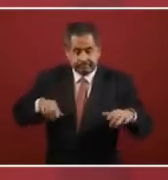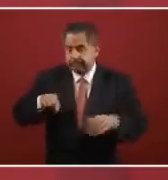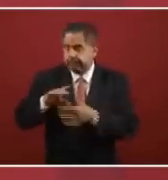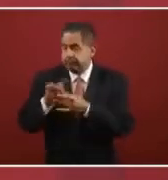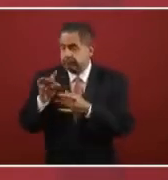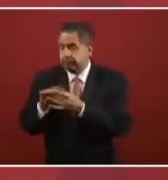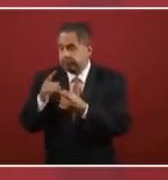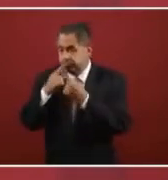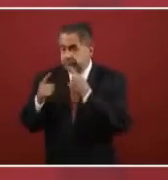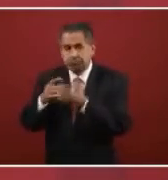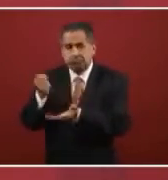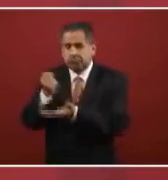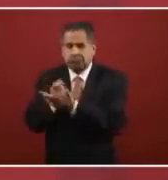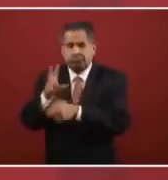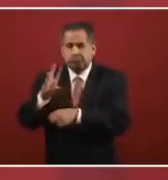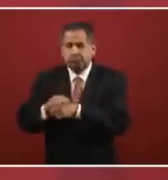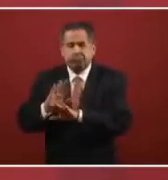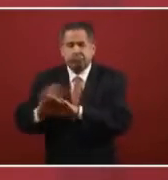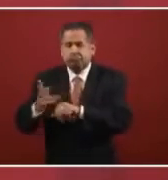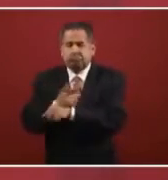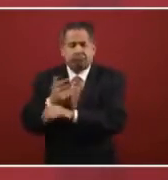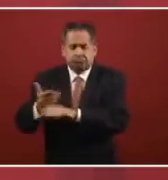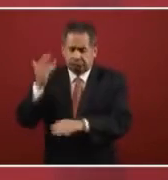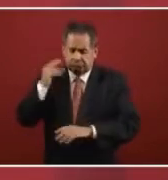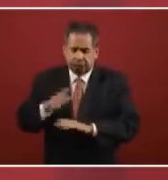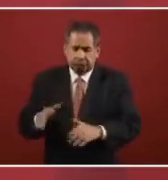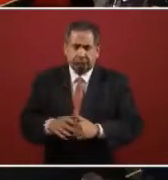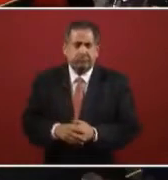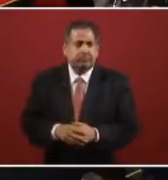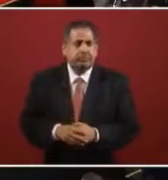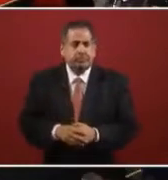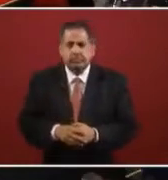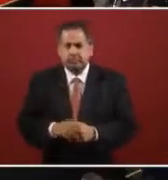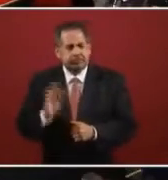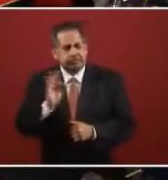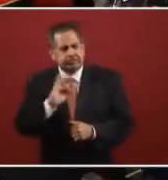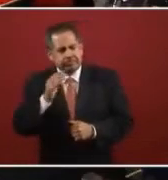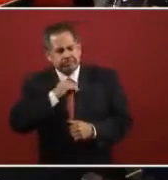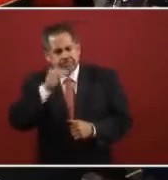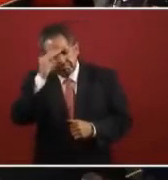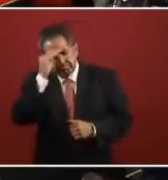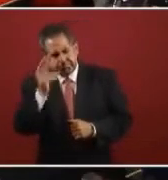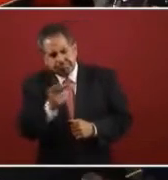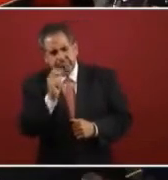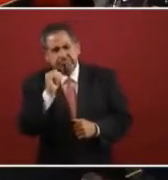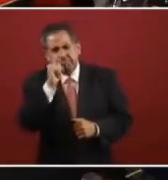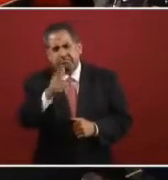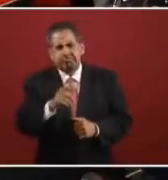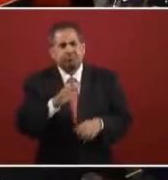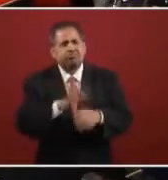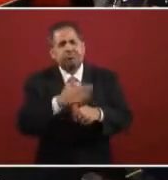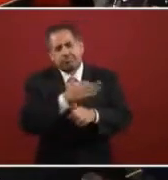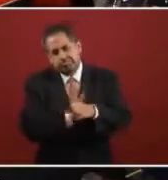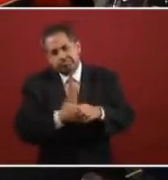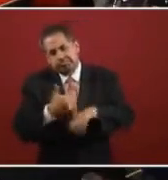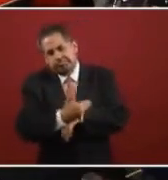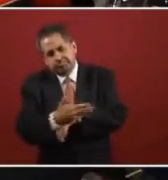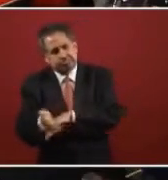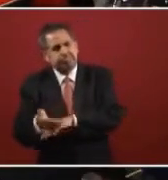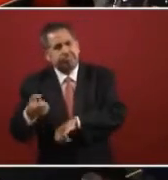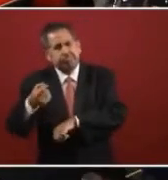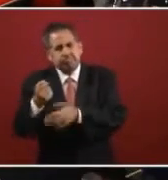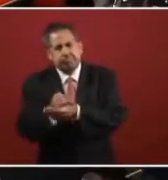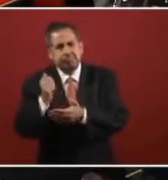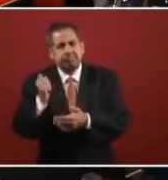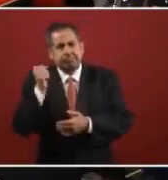impacto ambiental ya está aprobado desde hace that tiempo. one has already no been se prevé approved. que haya algún retraso en la aprobación y la